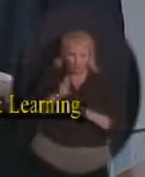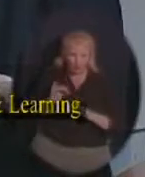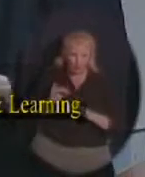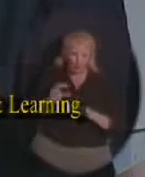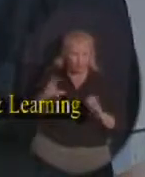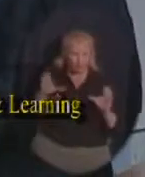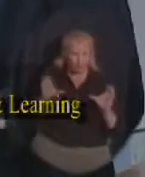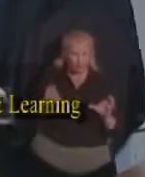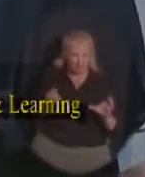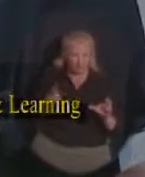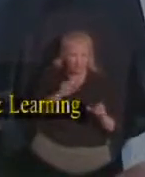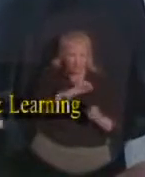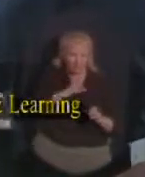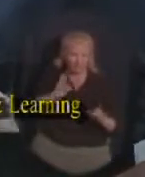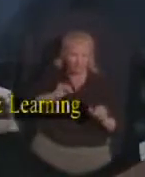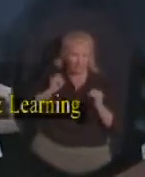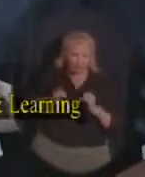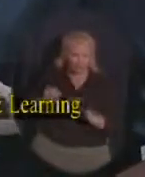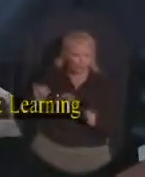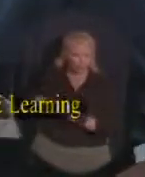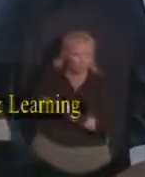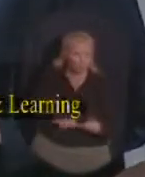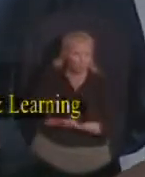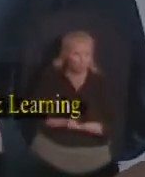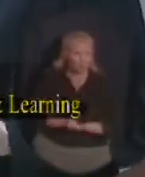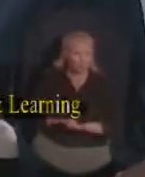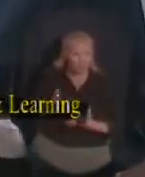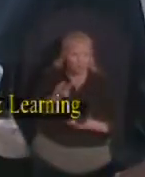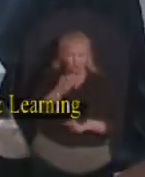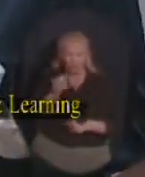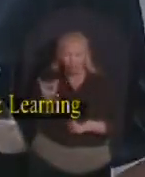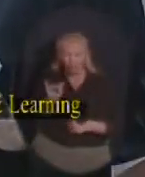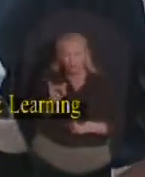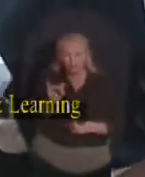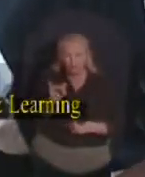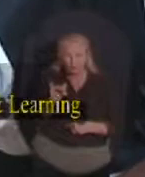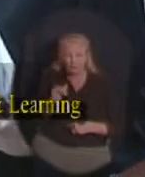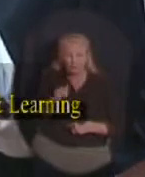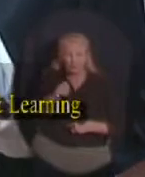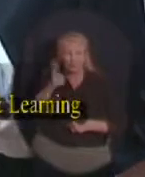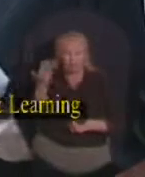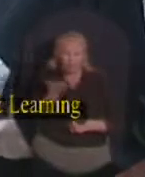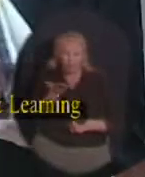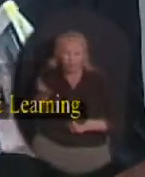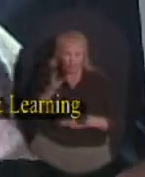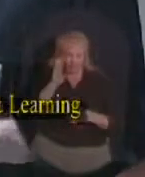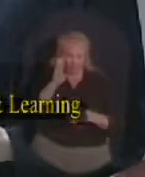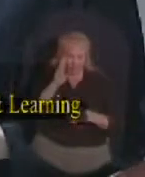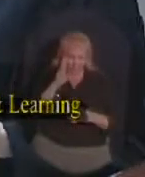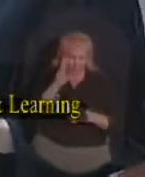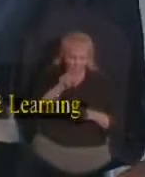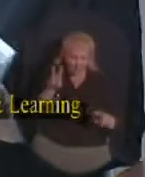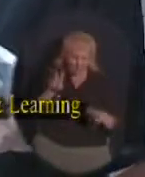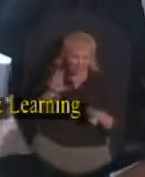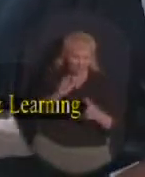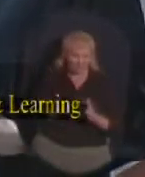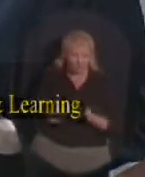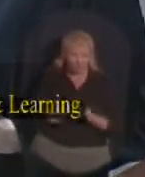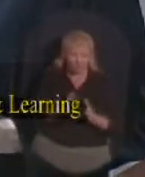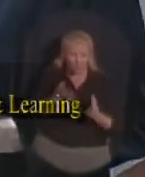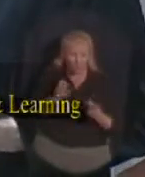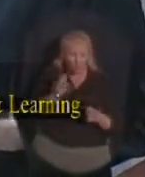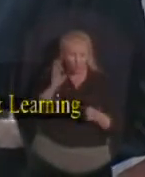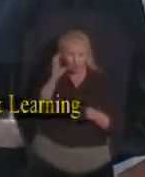Oh, go ahead, I'm sorry. I was just going to say that another aspect that we may be looking at, if it works out this way, we want